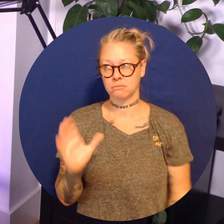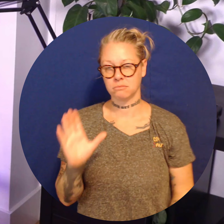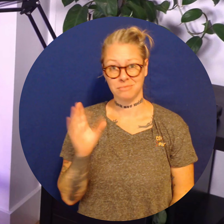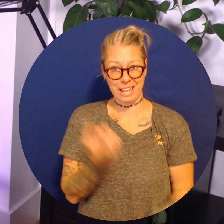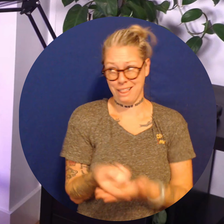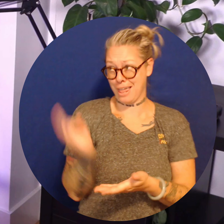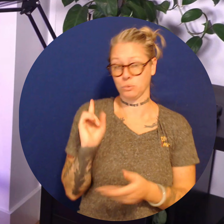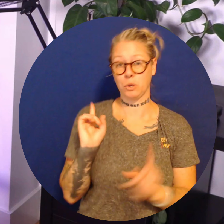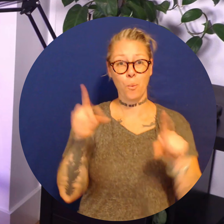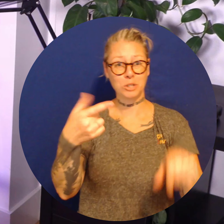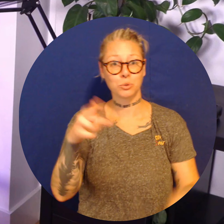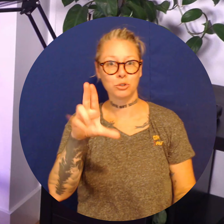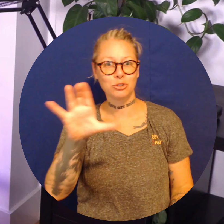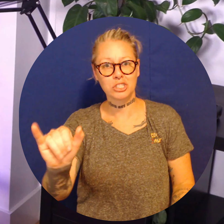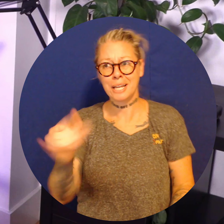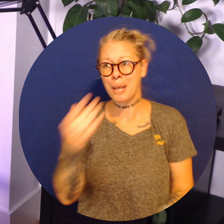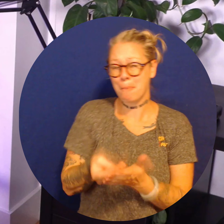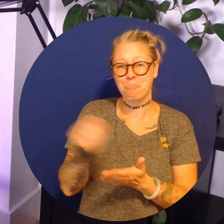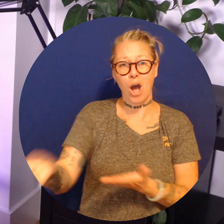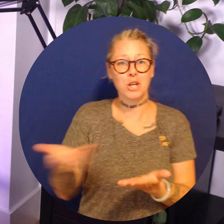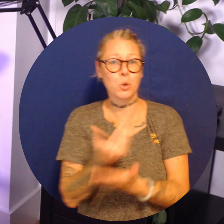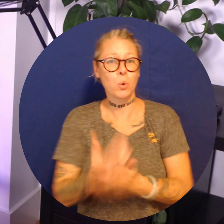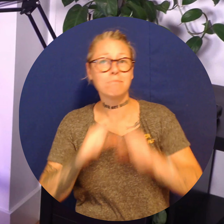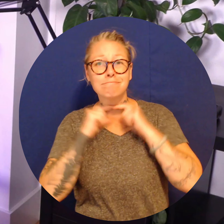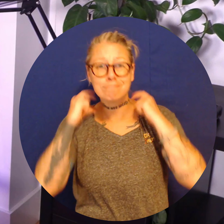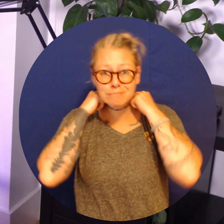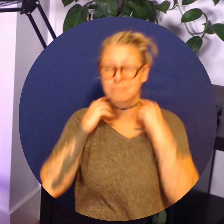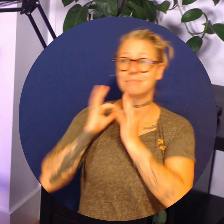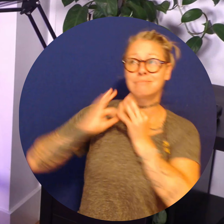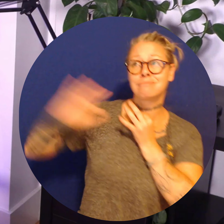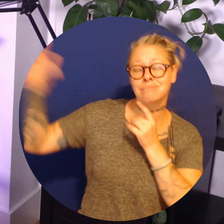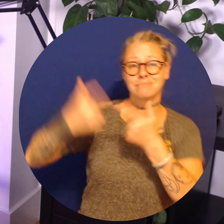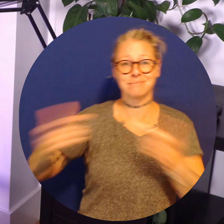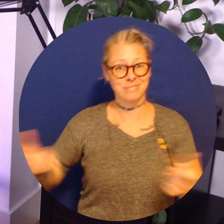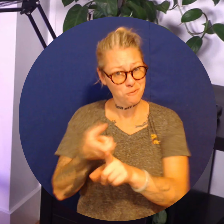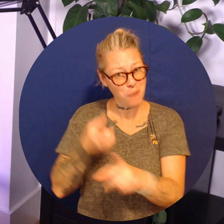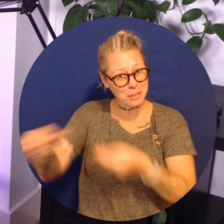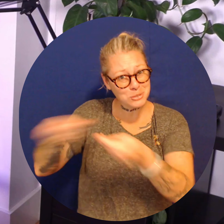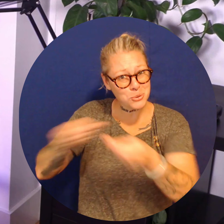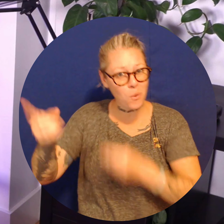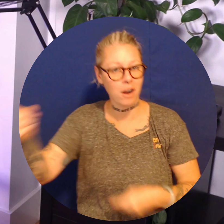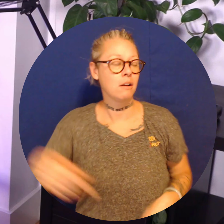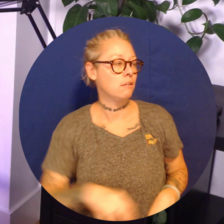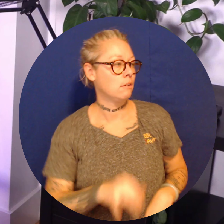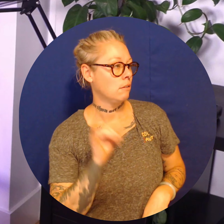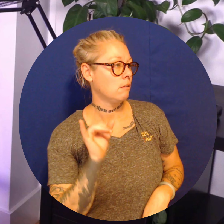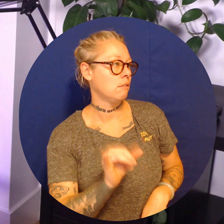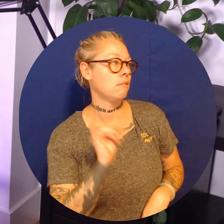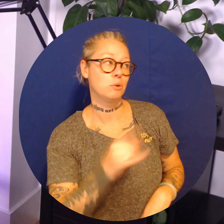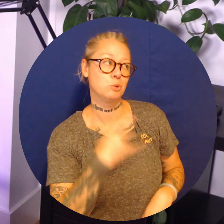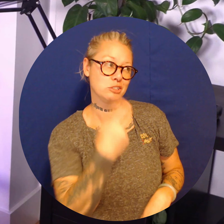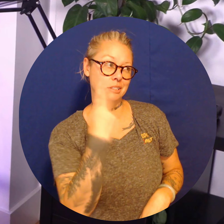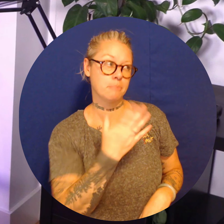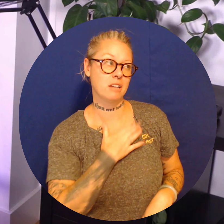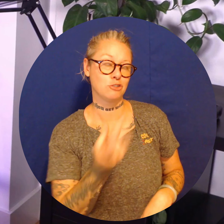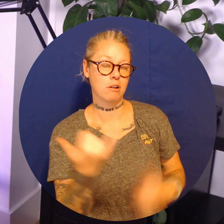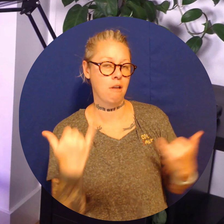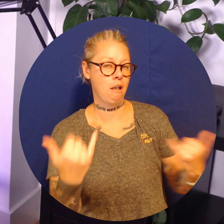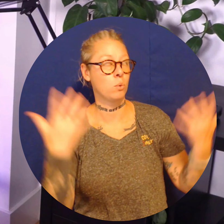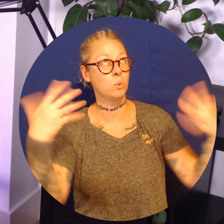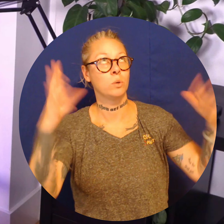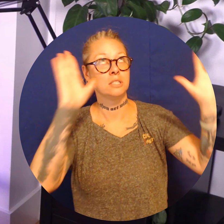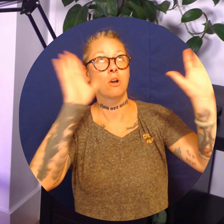i was at gucci last week bought my dog a whole new outfit new leash new collar new chair they were sitting there you should see